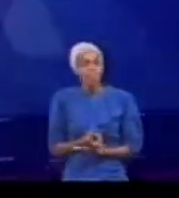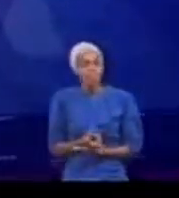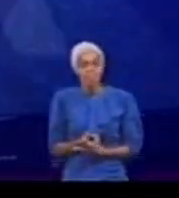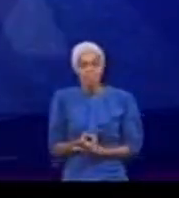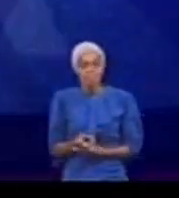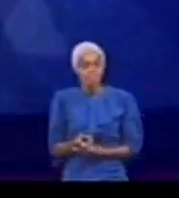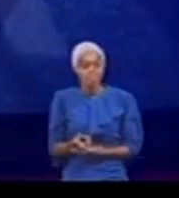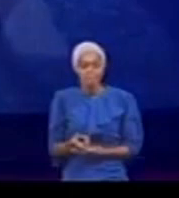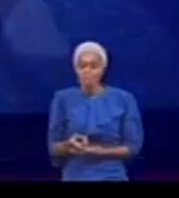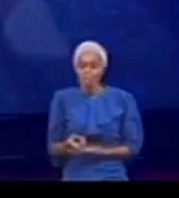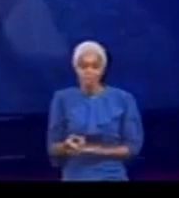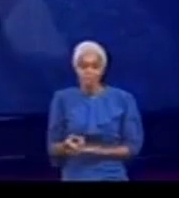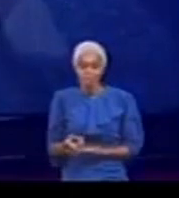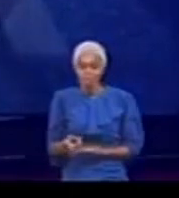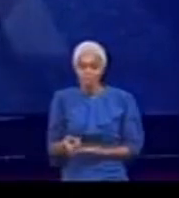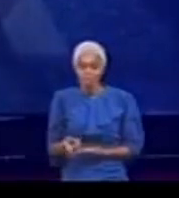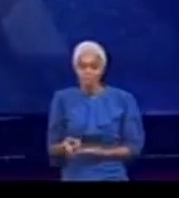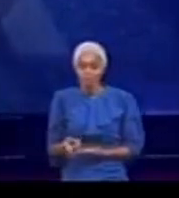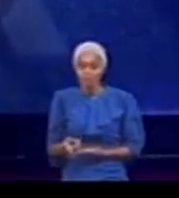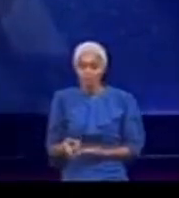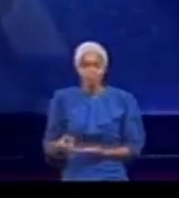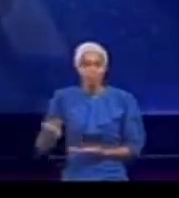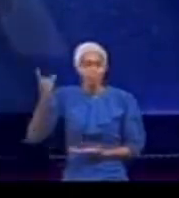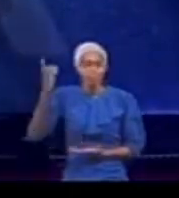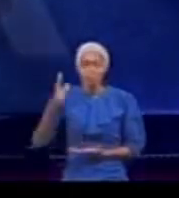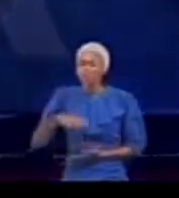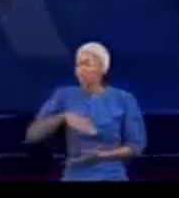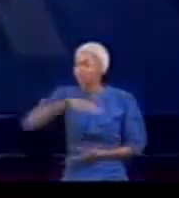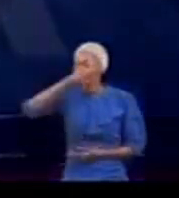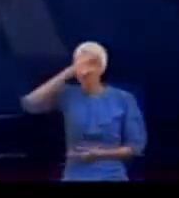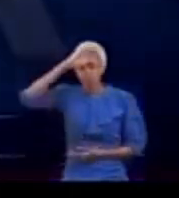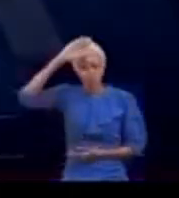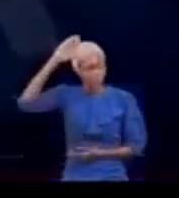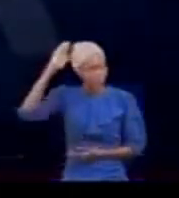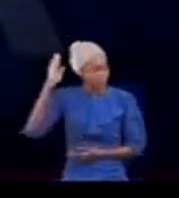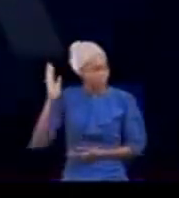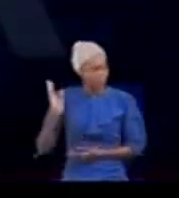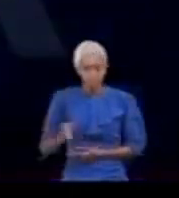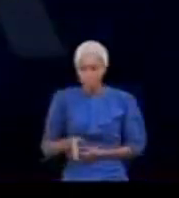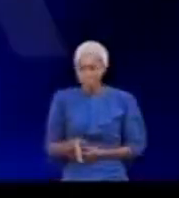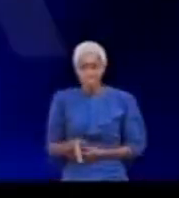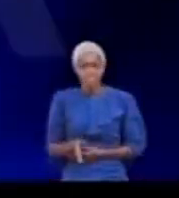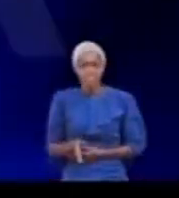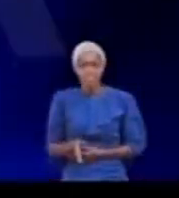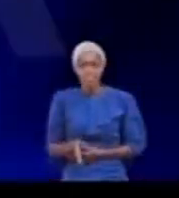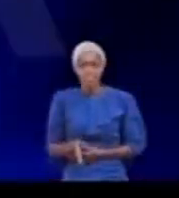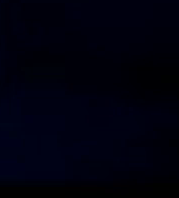He won't fail.